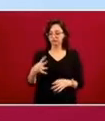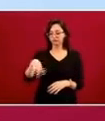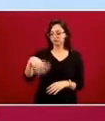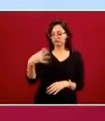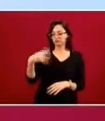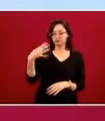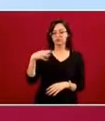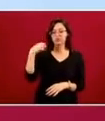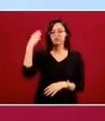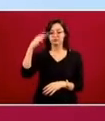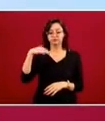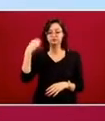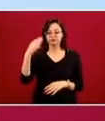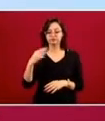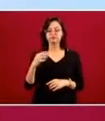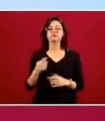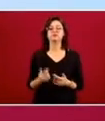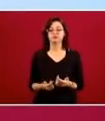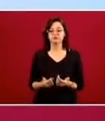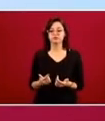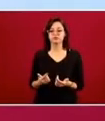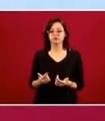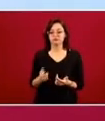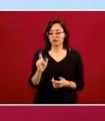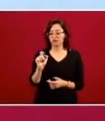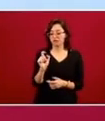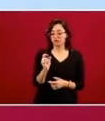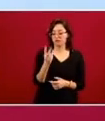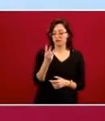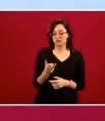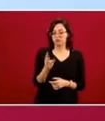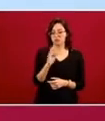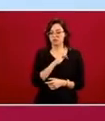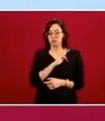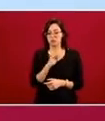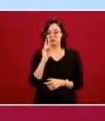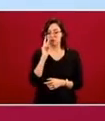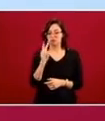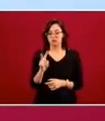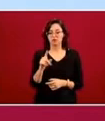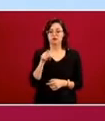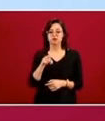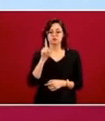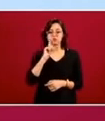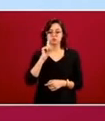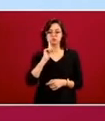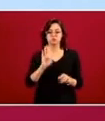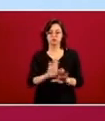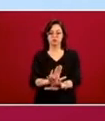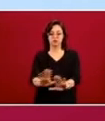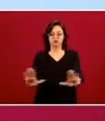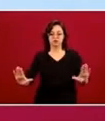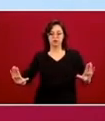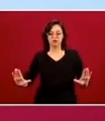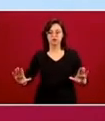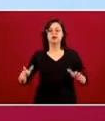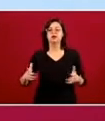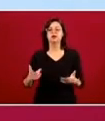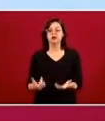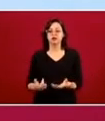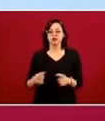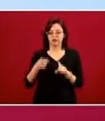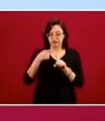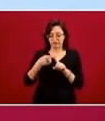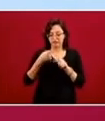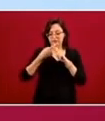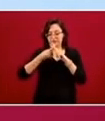distancing measures, we can see here that they they started to actually show their effects on the 23rd of